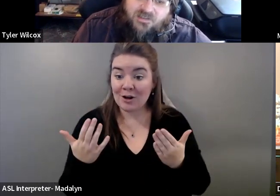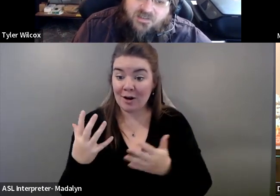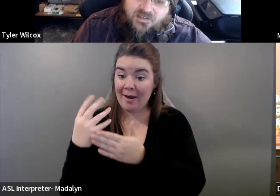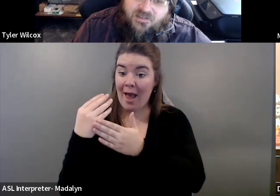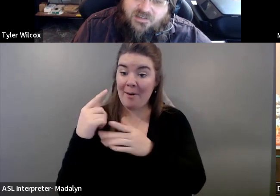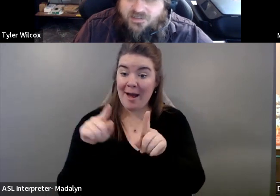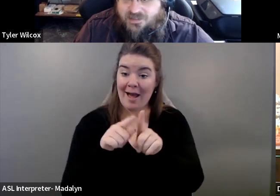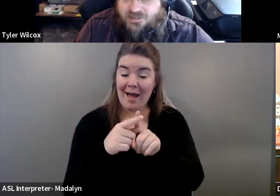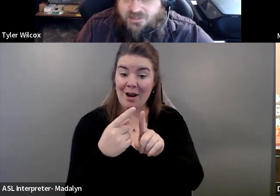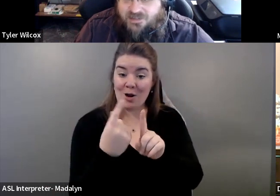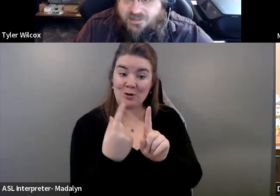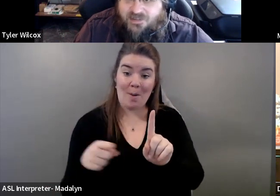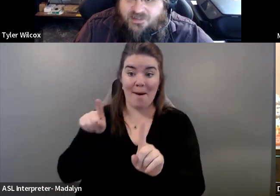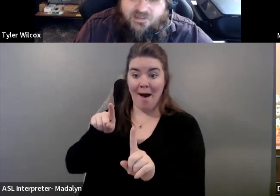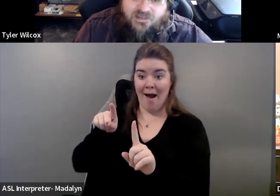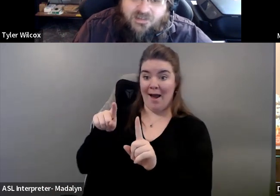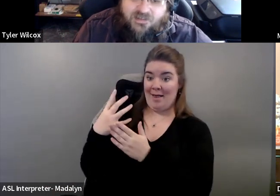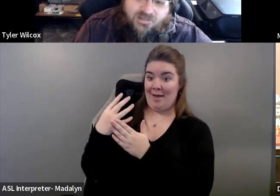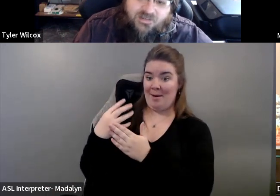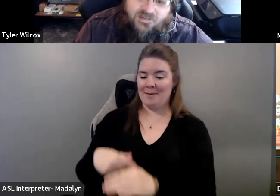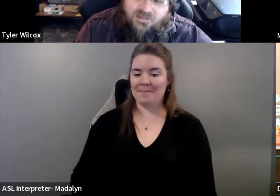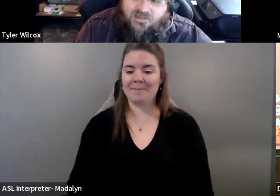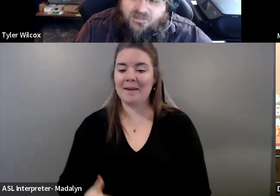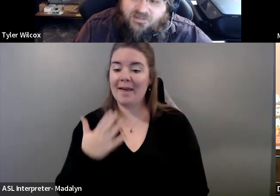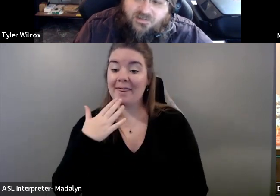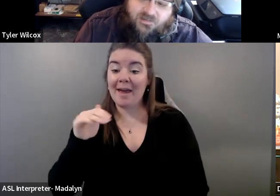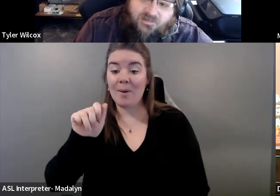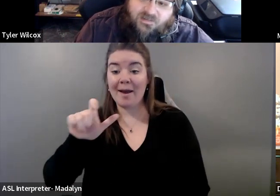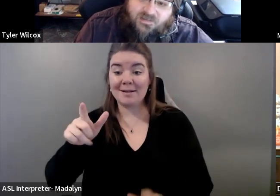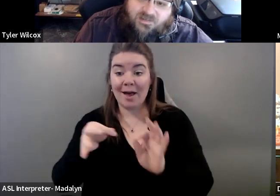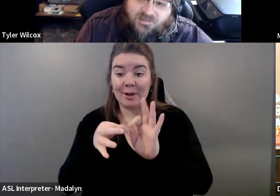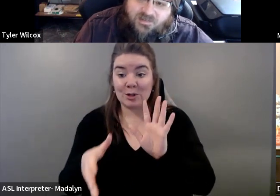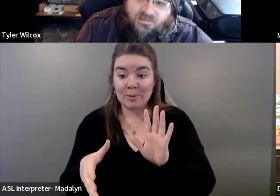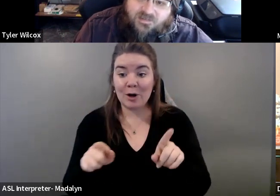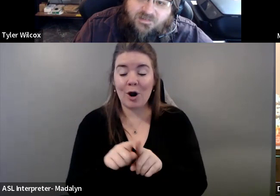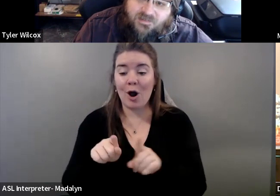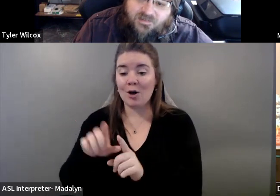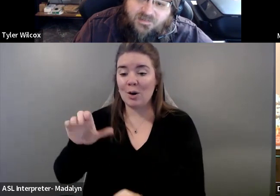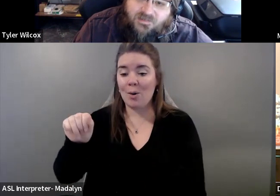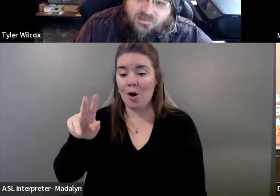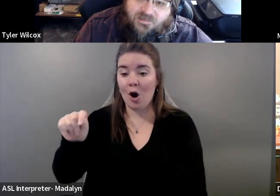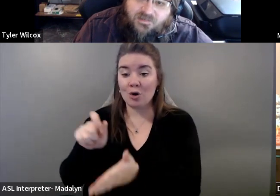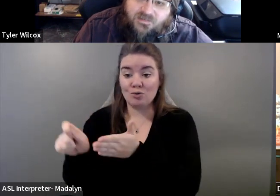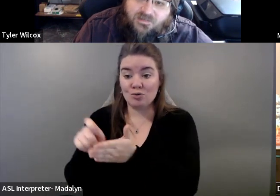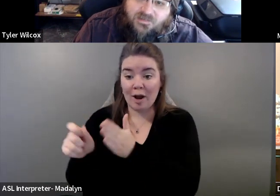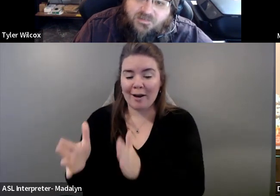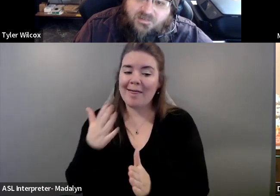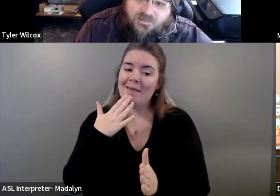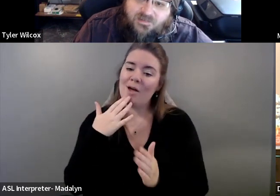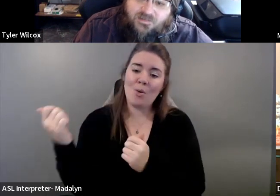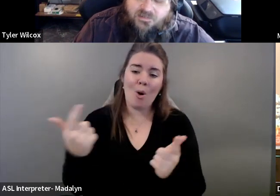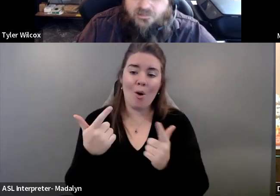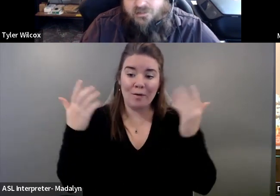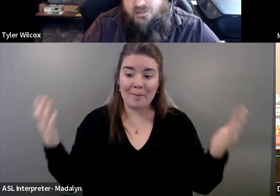behind for making this happen. Thanks to our ASL interpreter and our cart writer. We really appreciate you all being here,